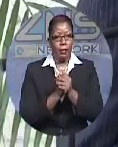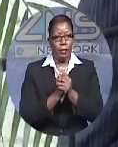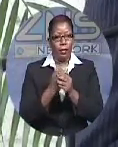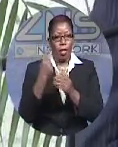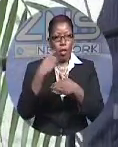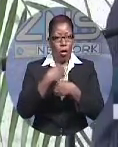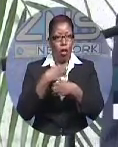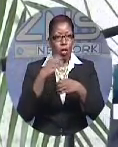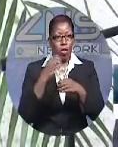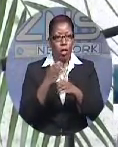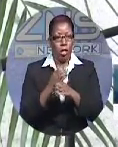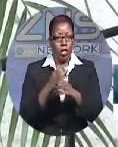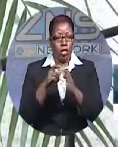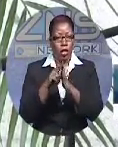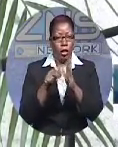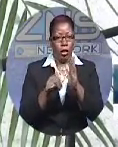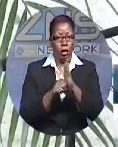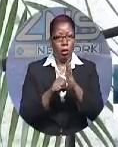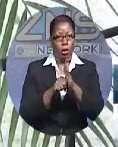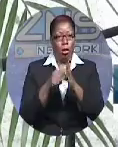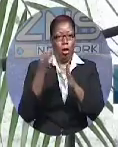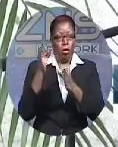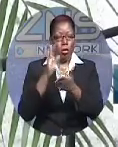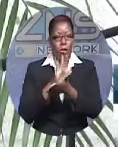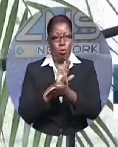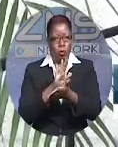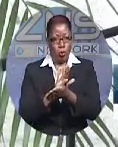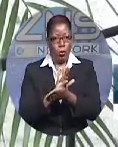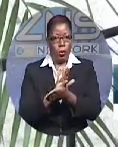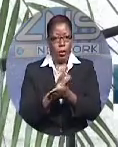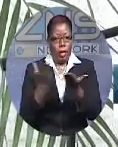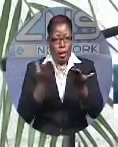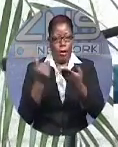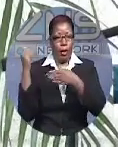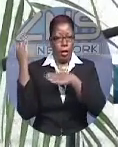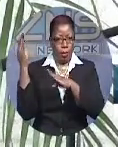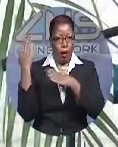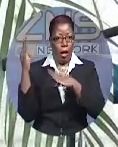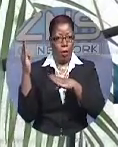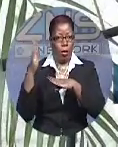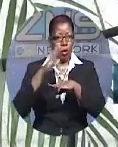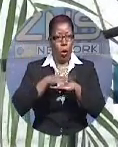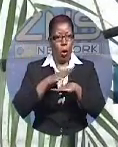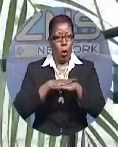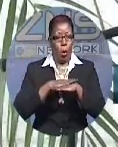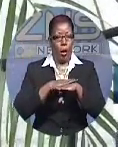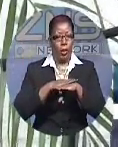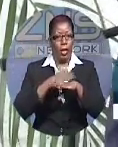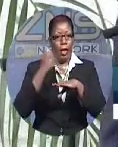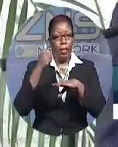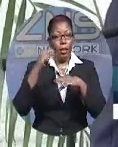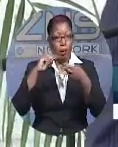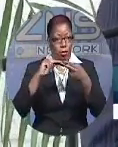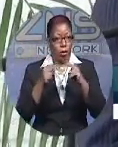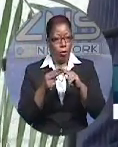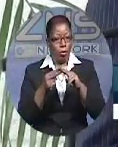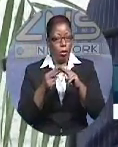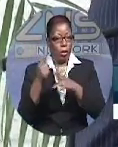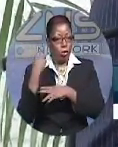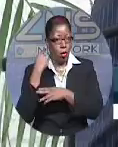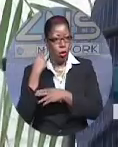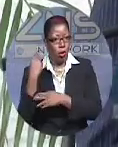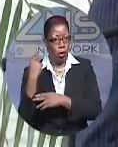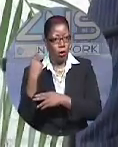creation of a maritime school here in the Bahamas, based on the statistics that you have heard from Dr.